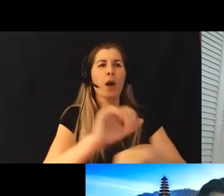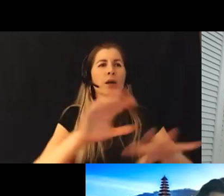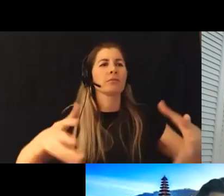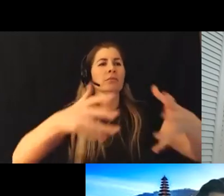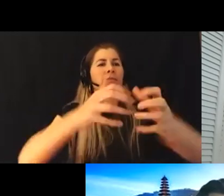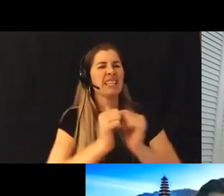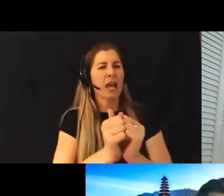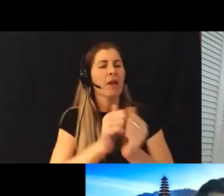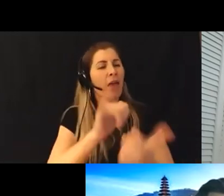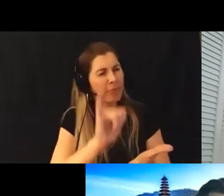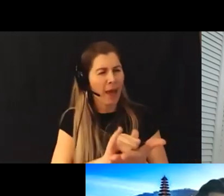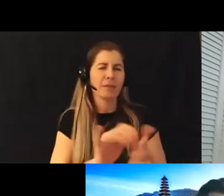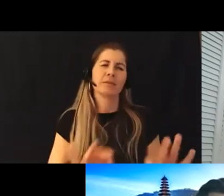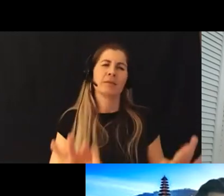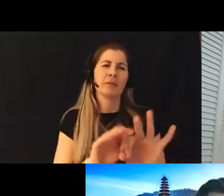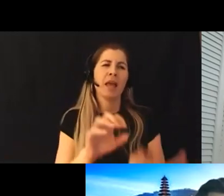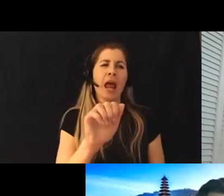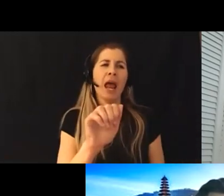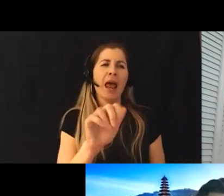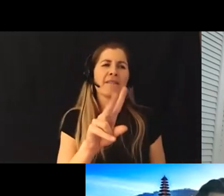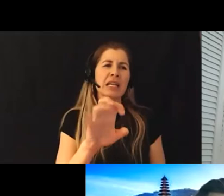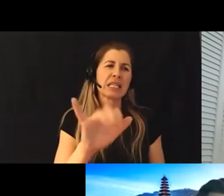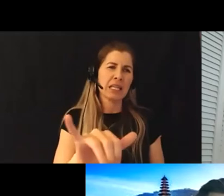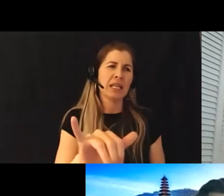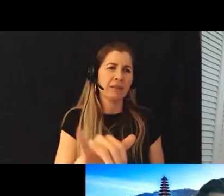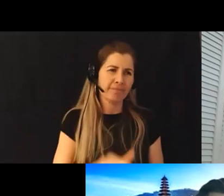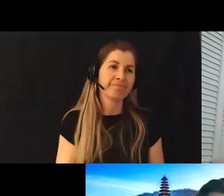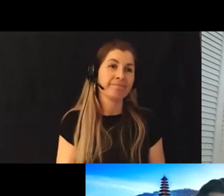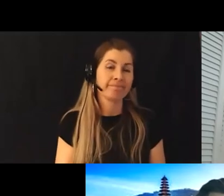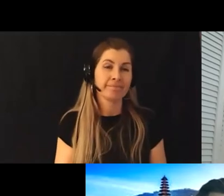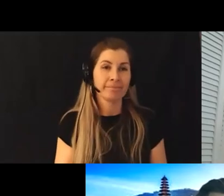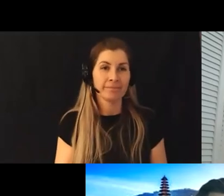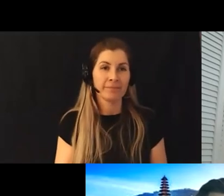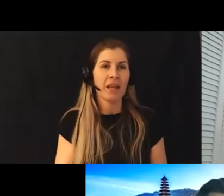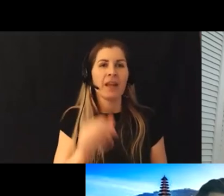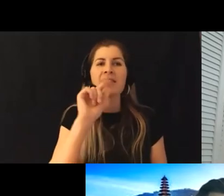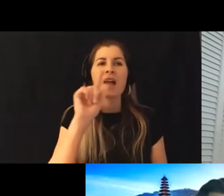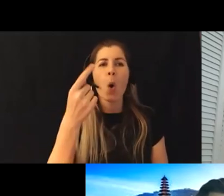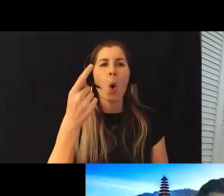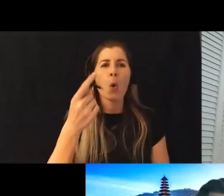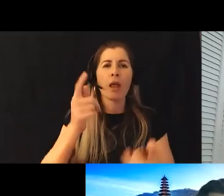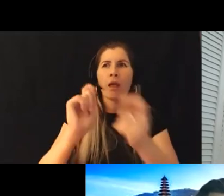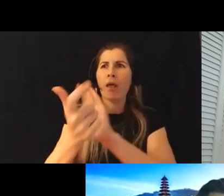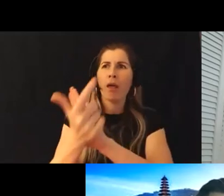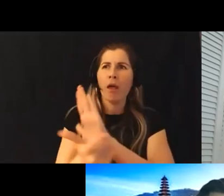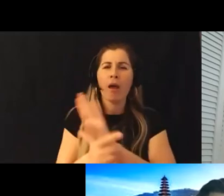what advocacy really is, more so for us, more so than pushing for bills. You know, it's really about spreading the